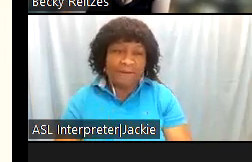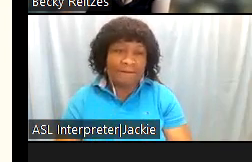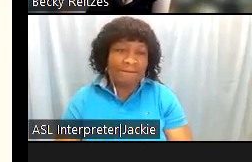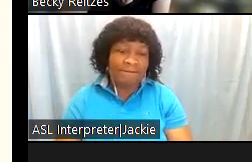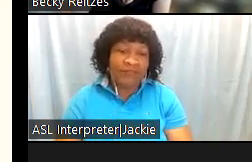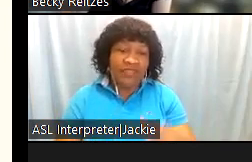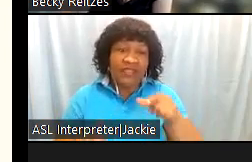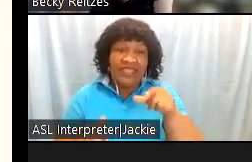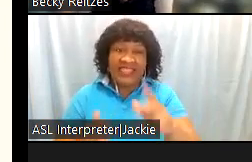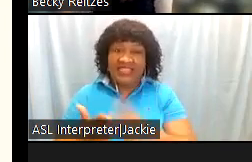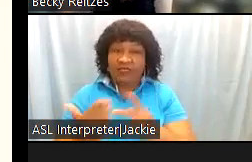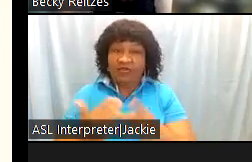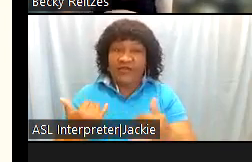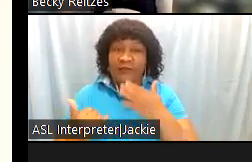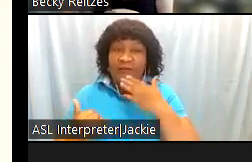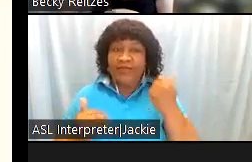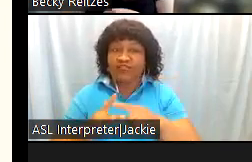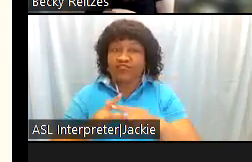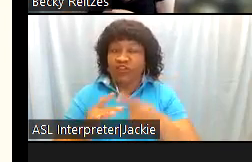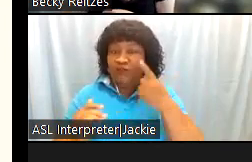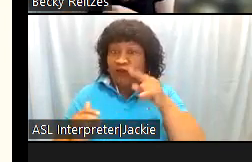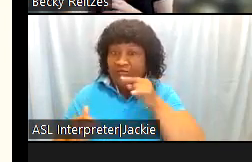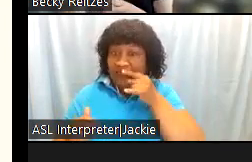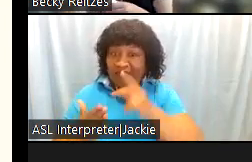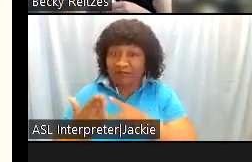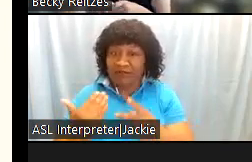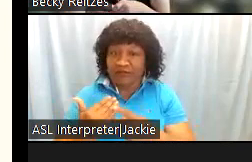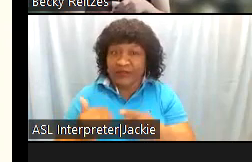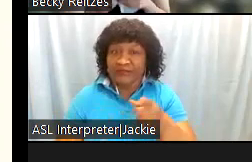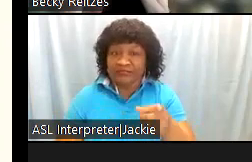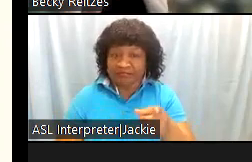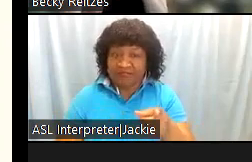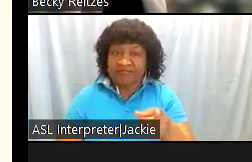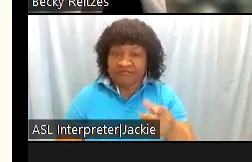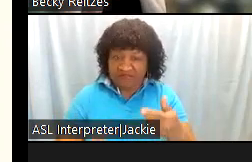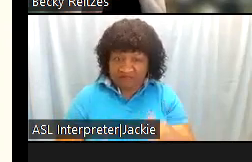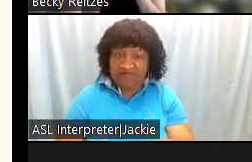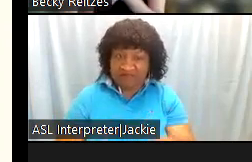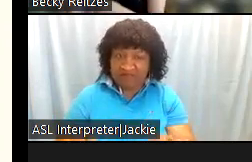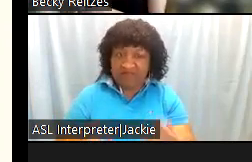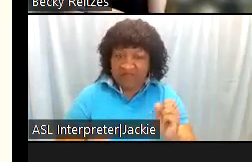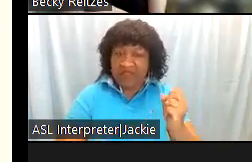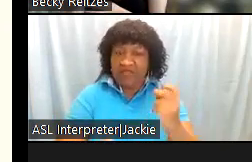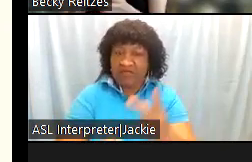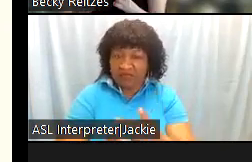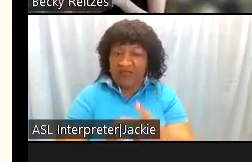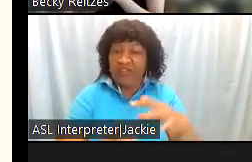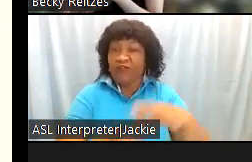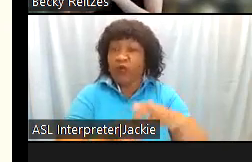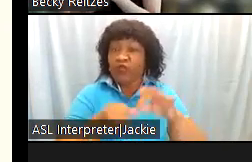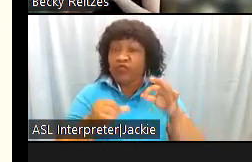have a program, it's called Best Starts for Kids. It is a voter approved initiative. Voters have